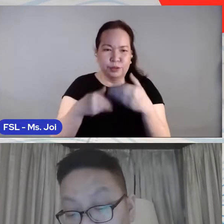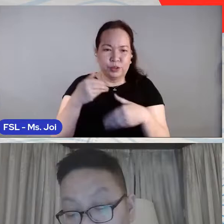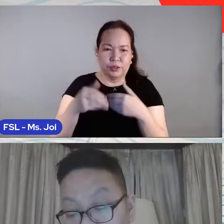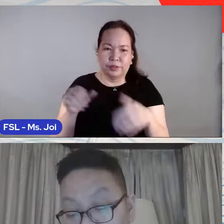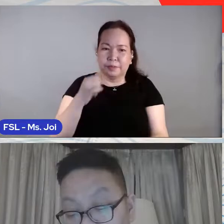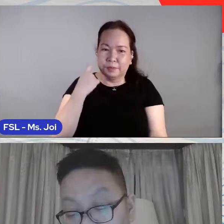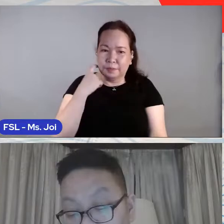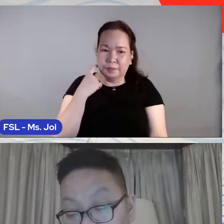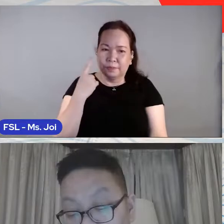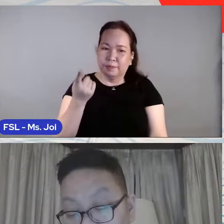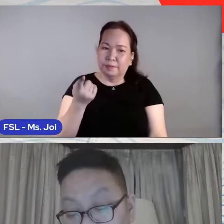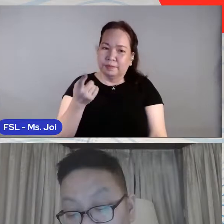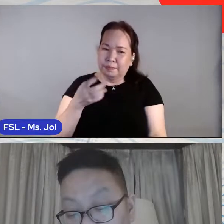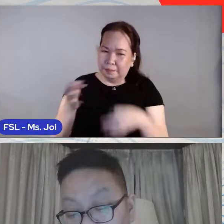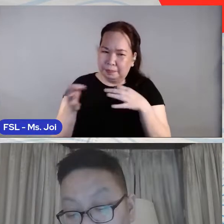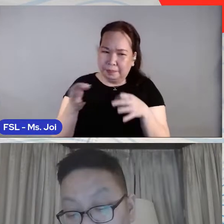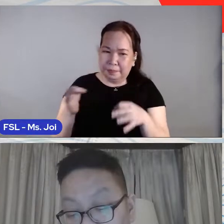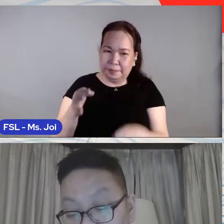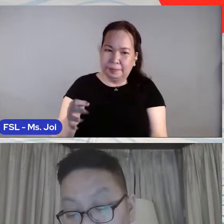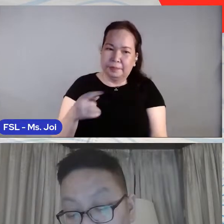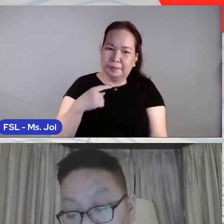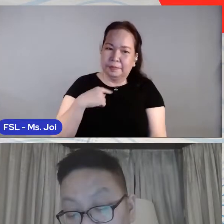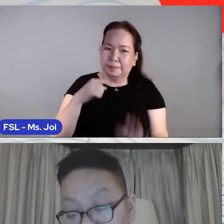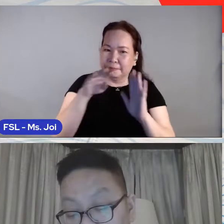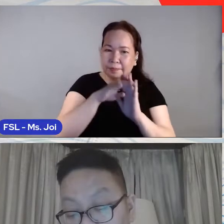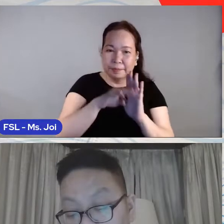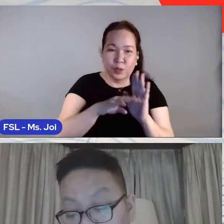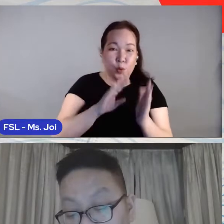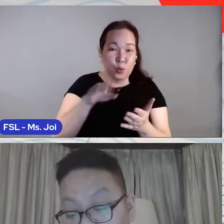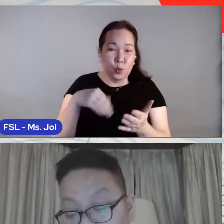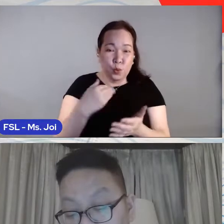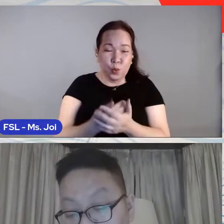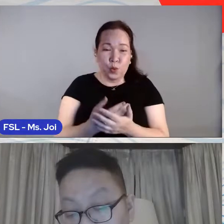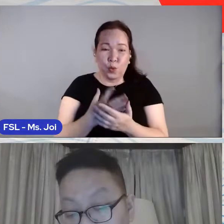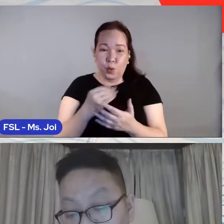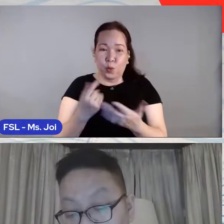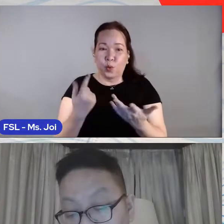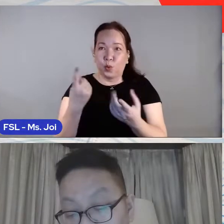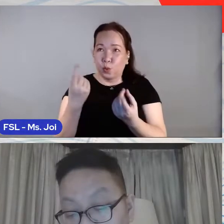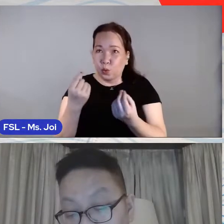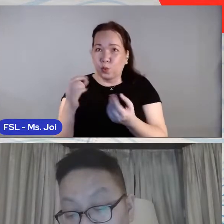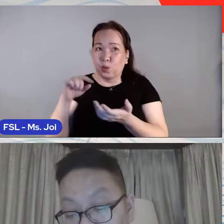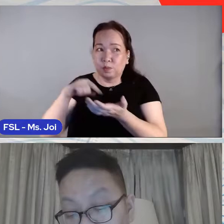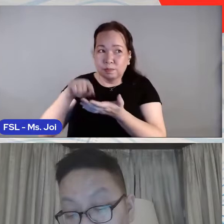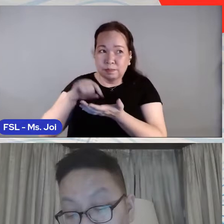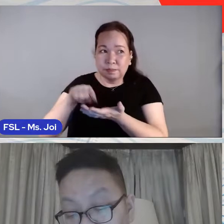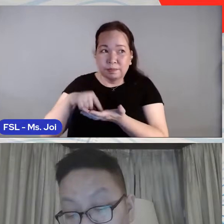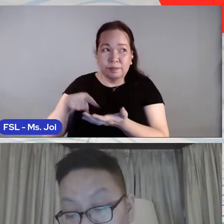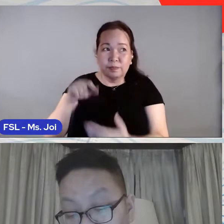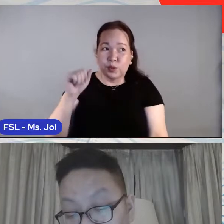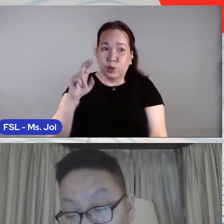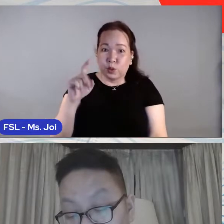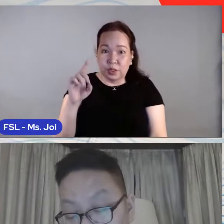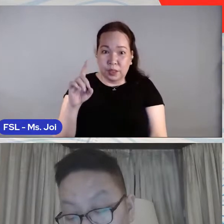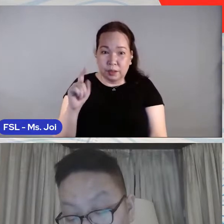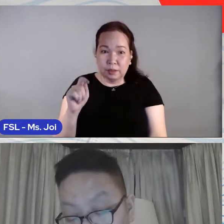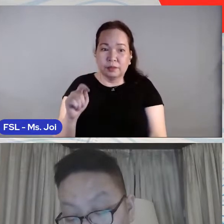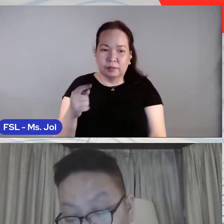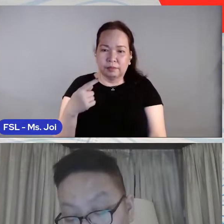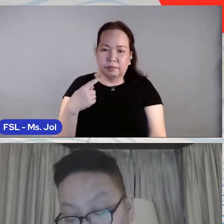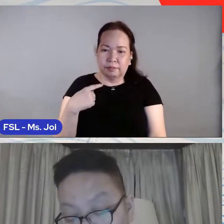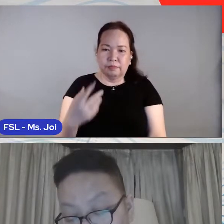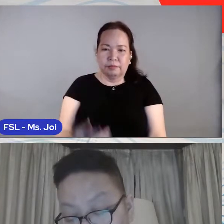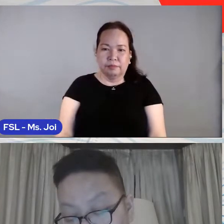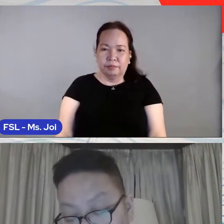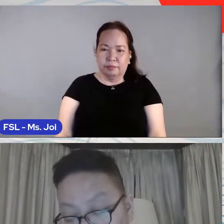sinasabi natin, we were trying to enumerate everyone who will be conducting the audit, sino yung nasa audit floor. Actually, right now, habang